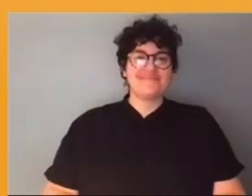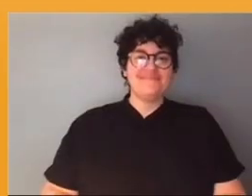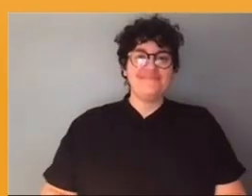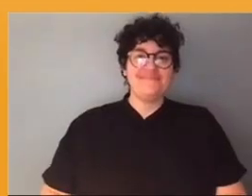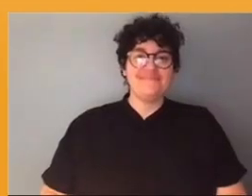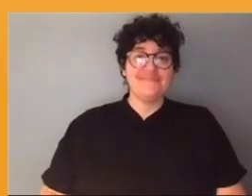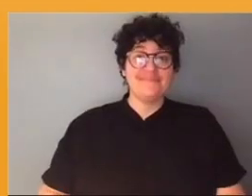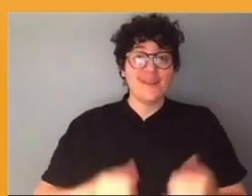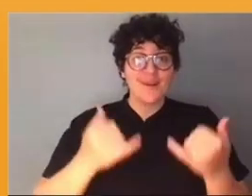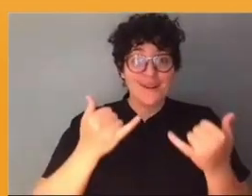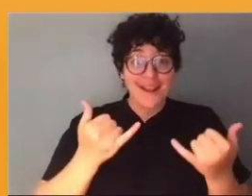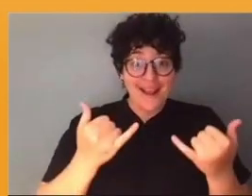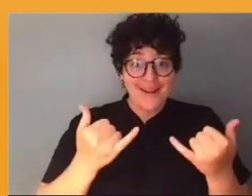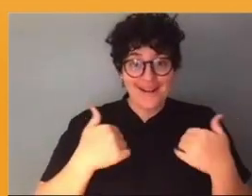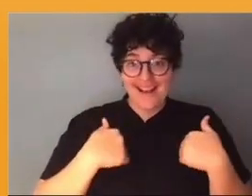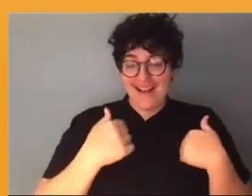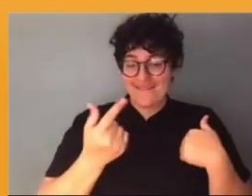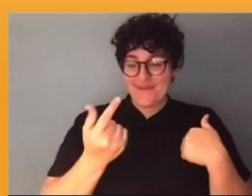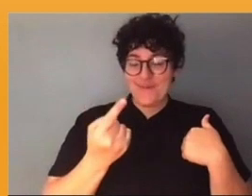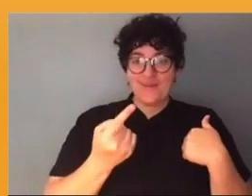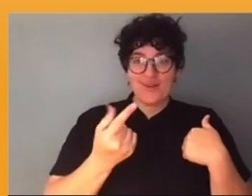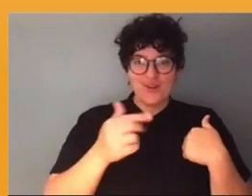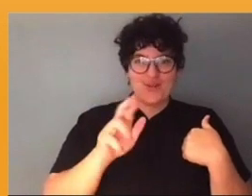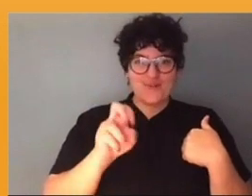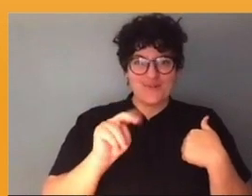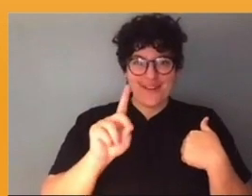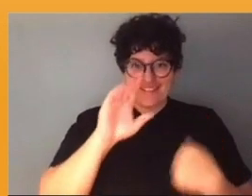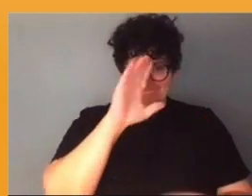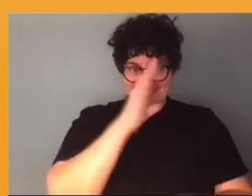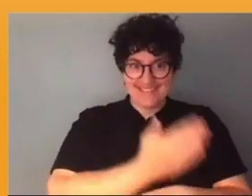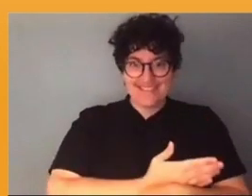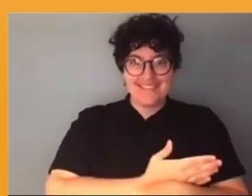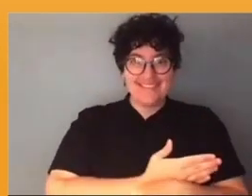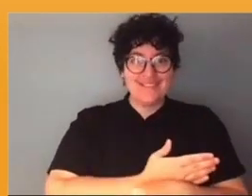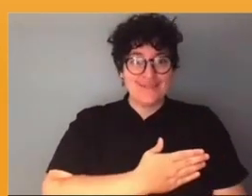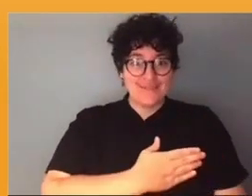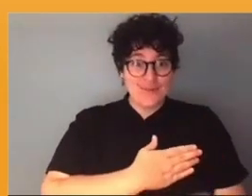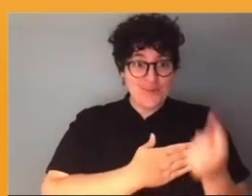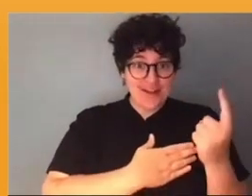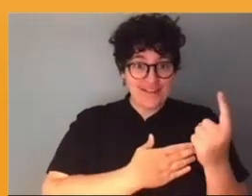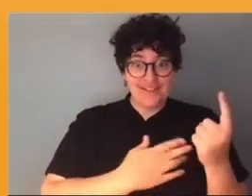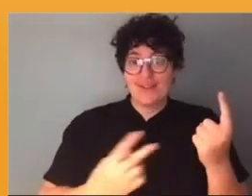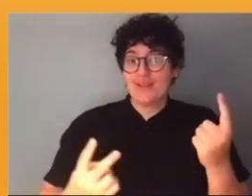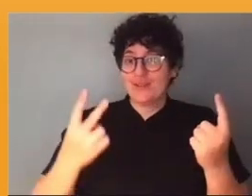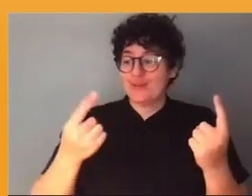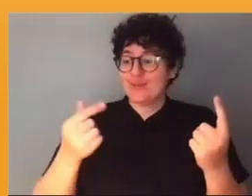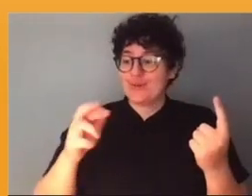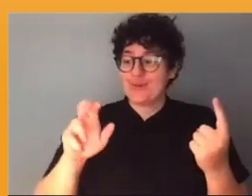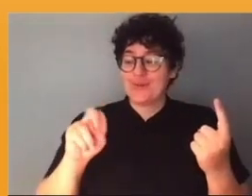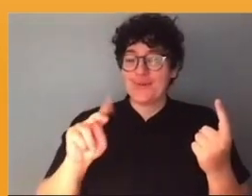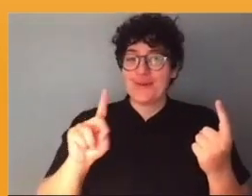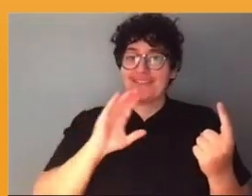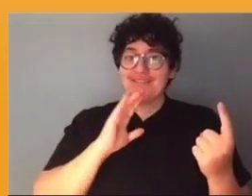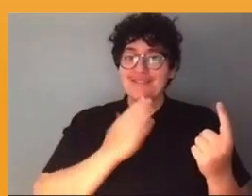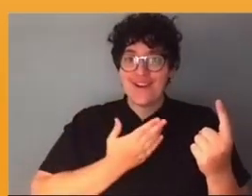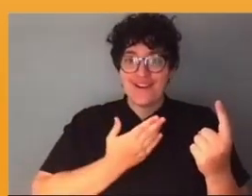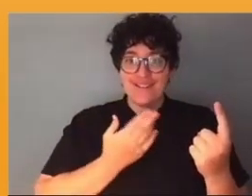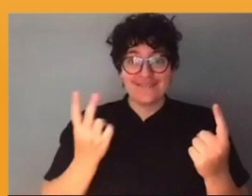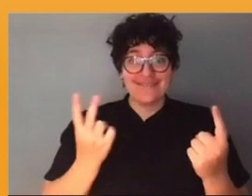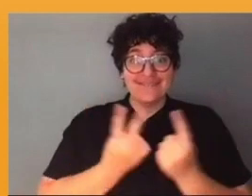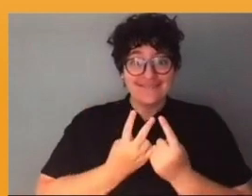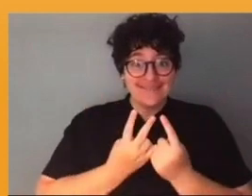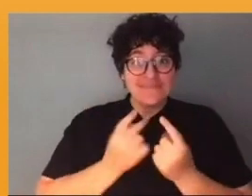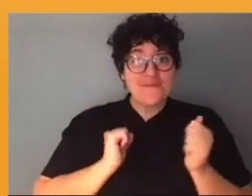the grandsons, one grandson and two granddaughters dancing with me, performing with me all the